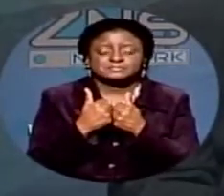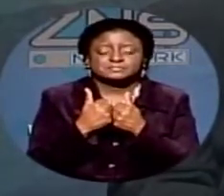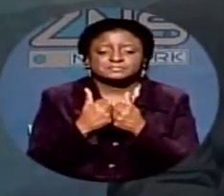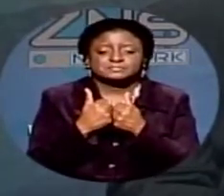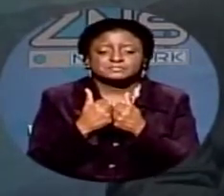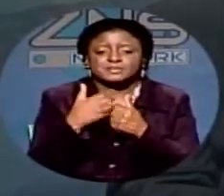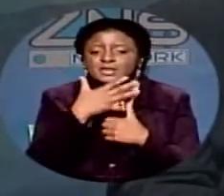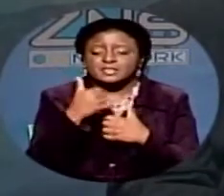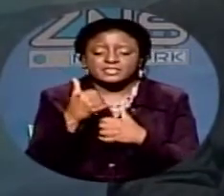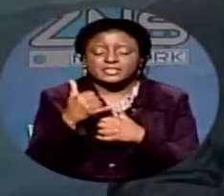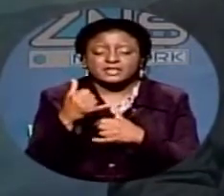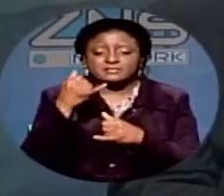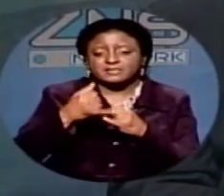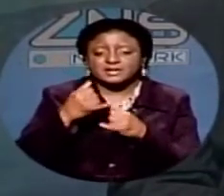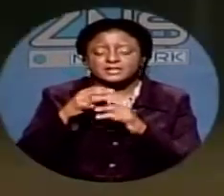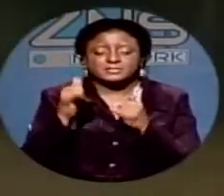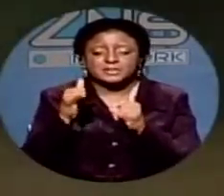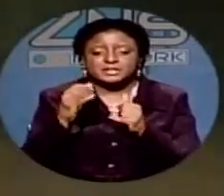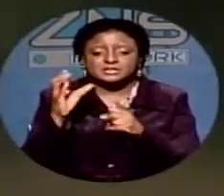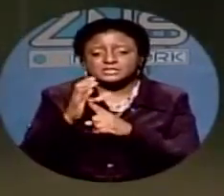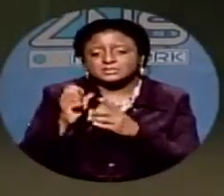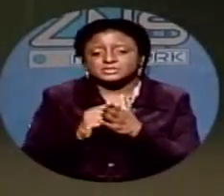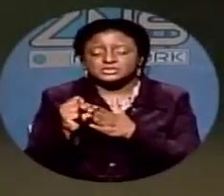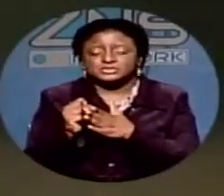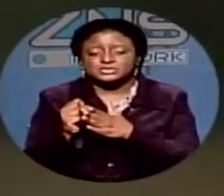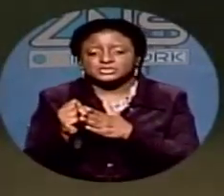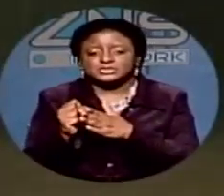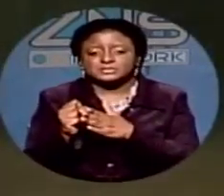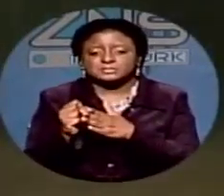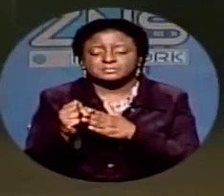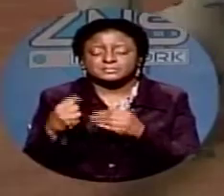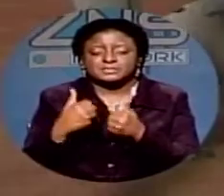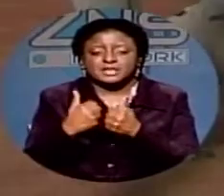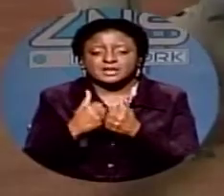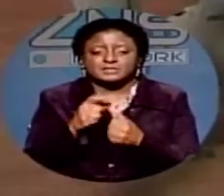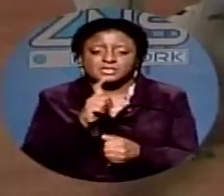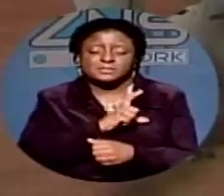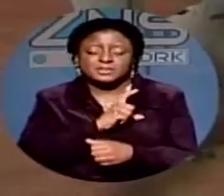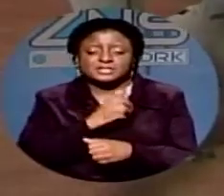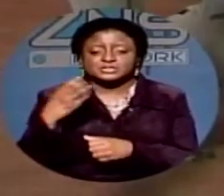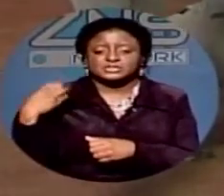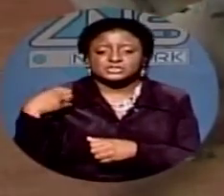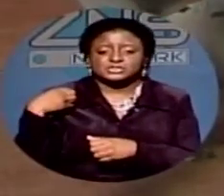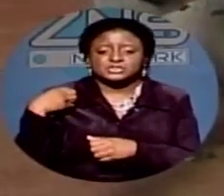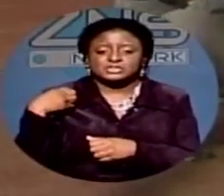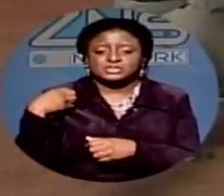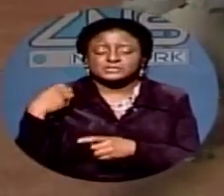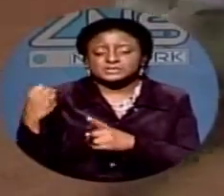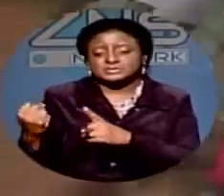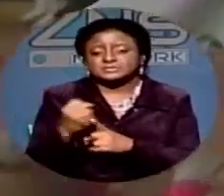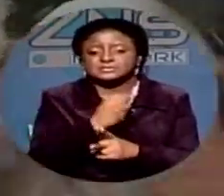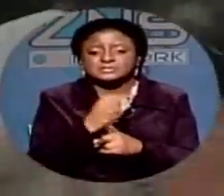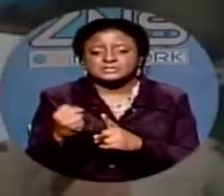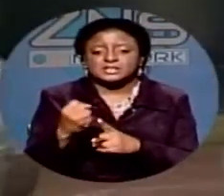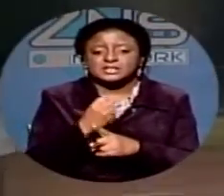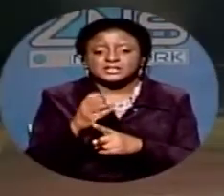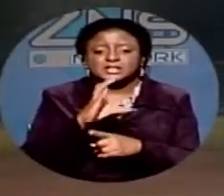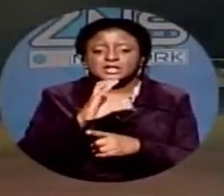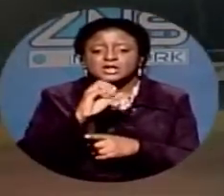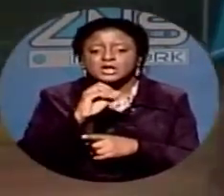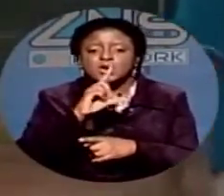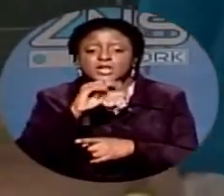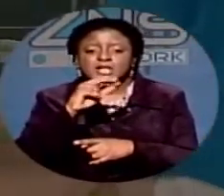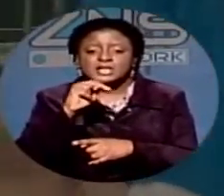the championship game in the late Ron Wood Memorial Softball Tournament. It was the Belize Chiefs handcuffing Kalina 5-1 to cart away